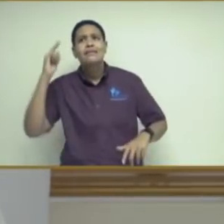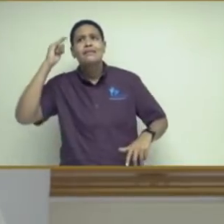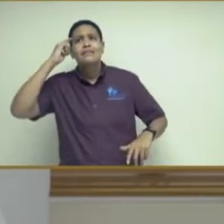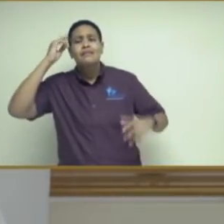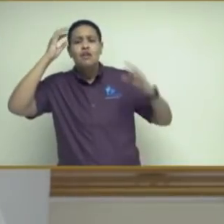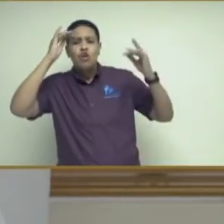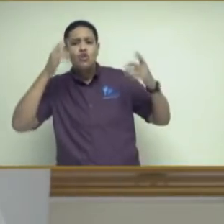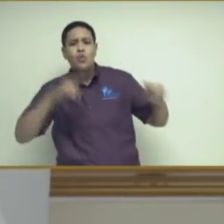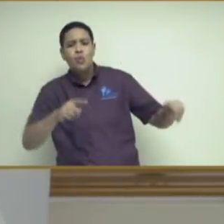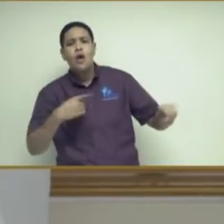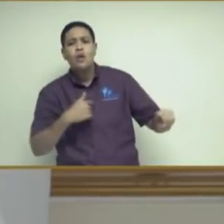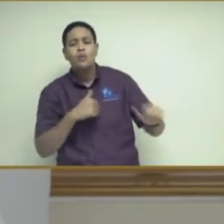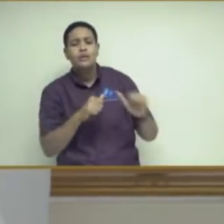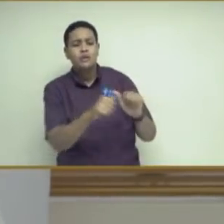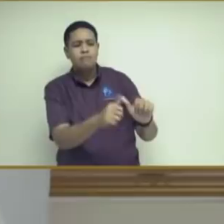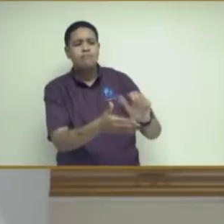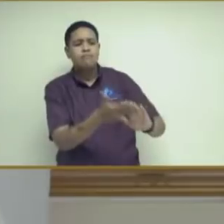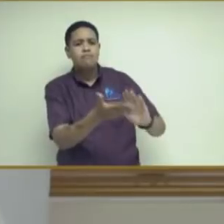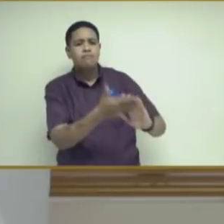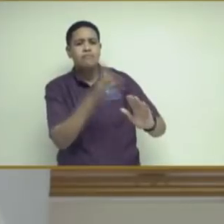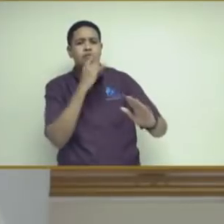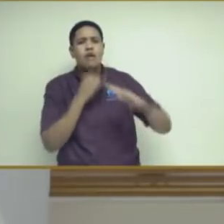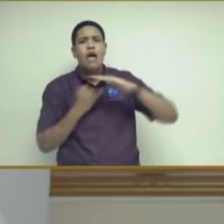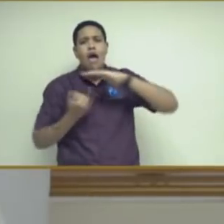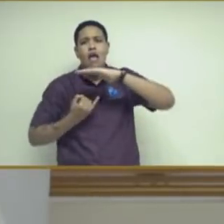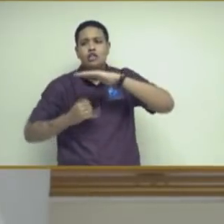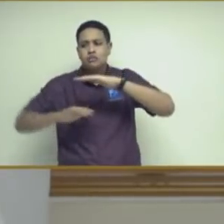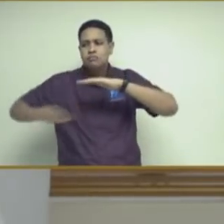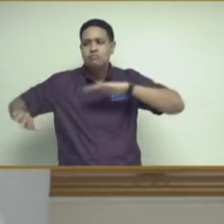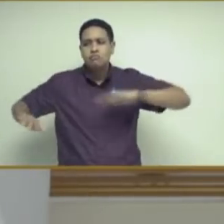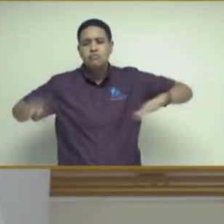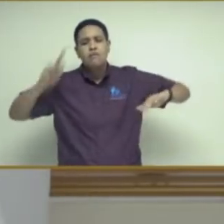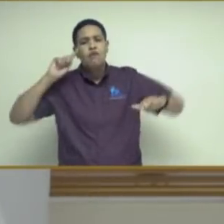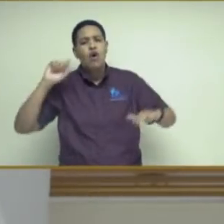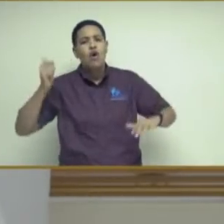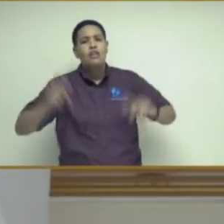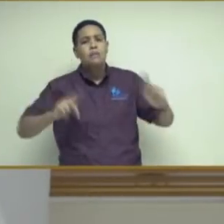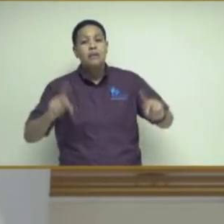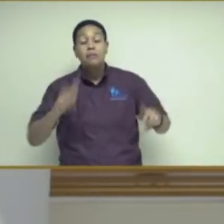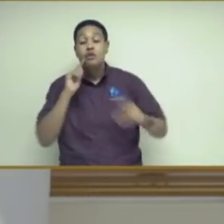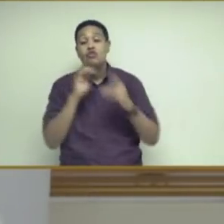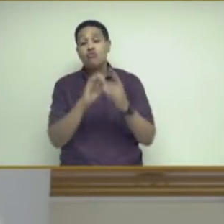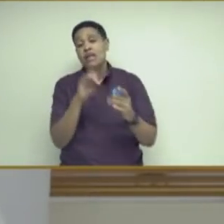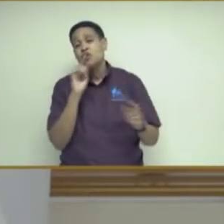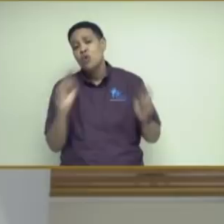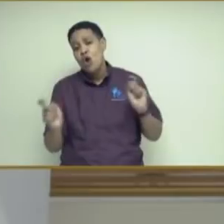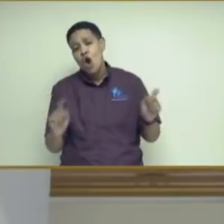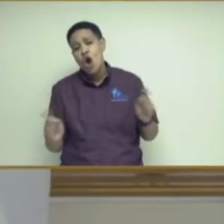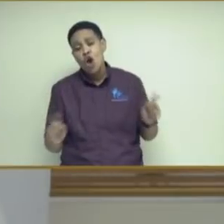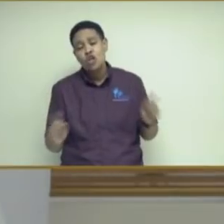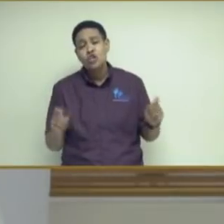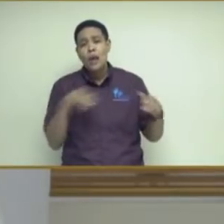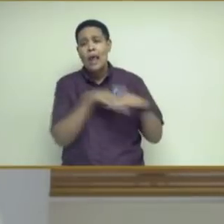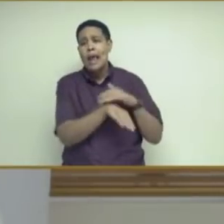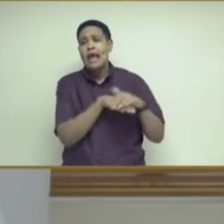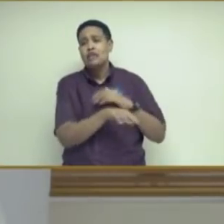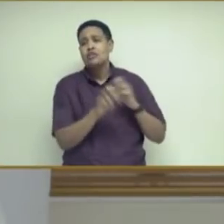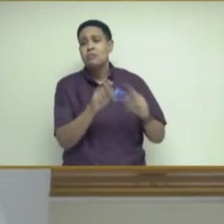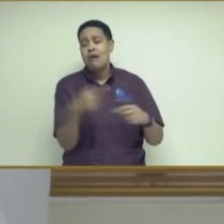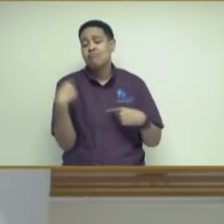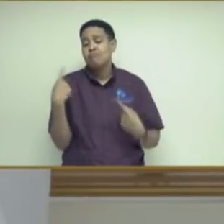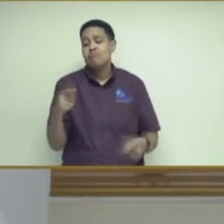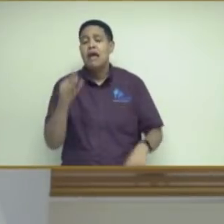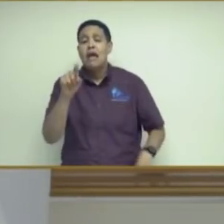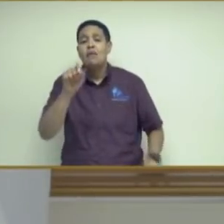even while we maintain the isolation for the others. In terms of the control re-entry program, since